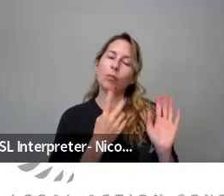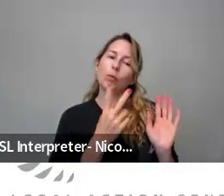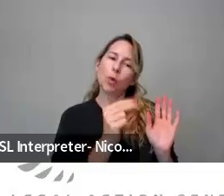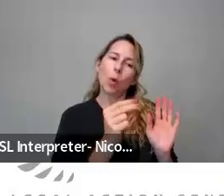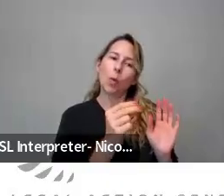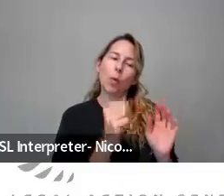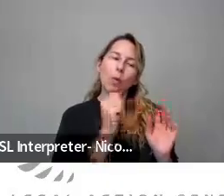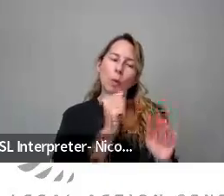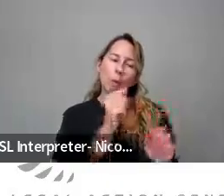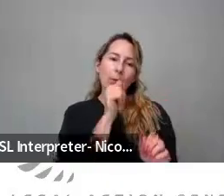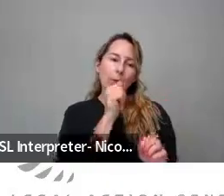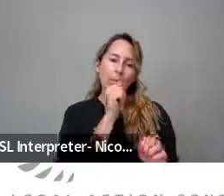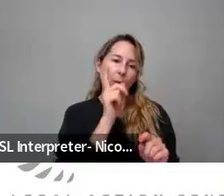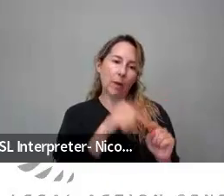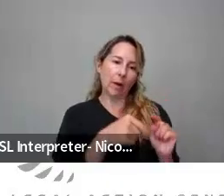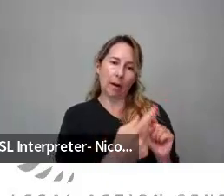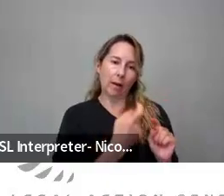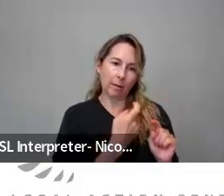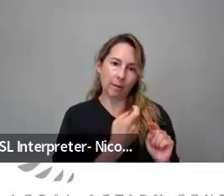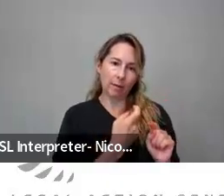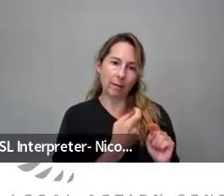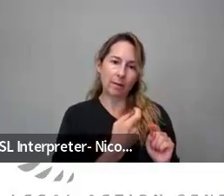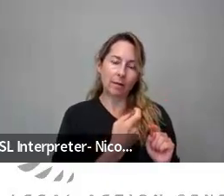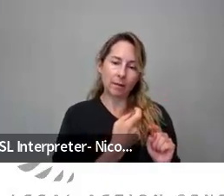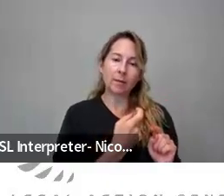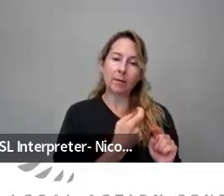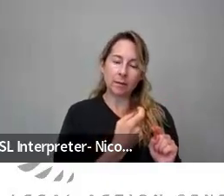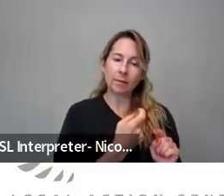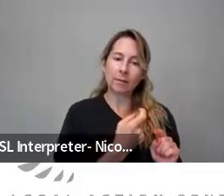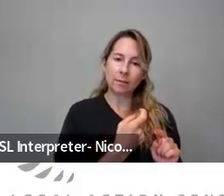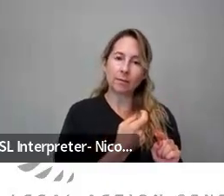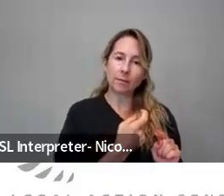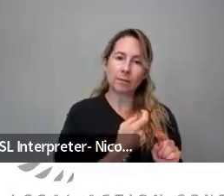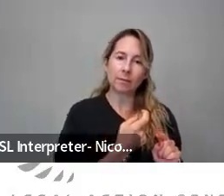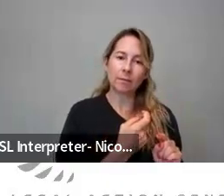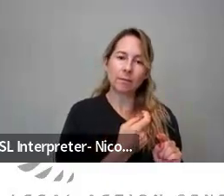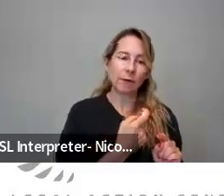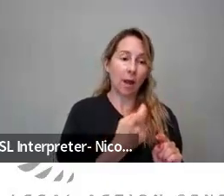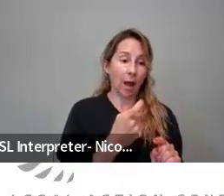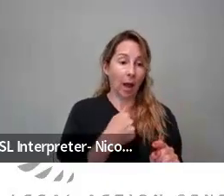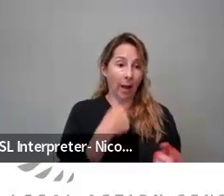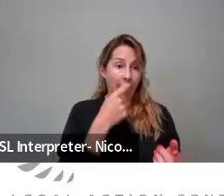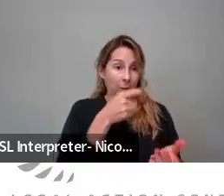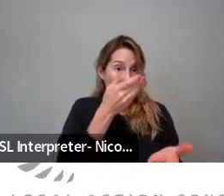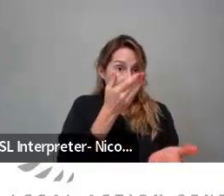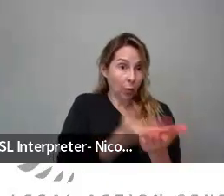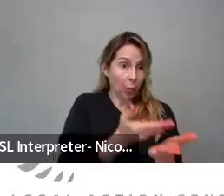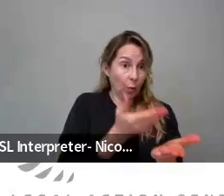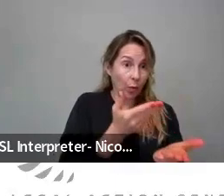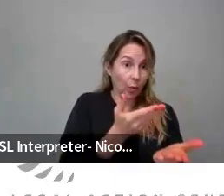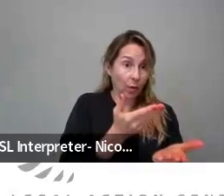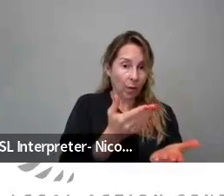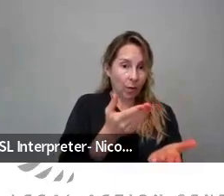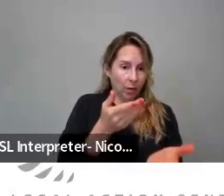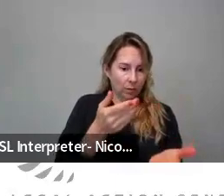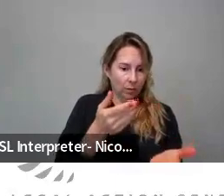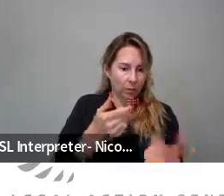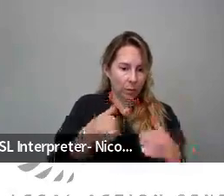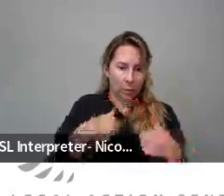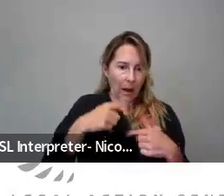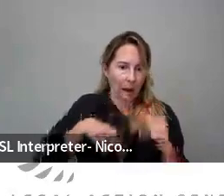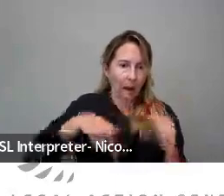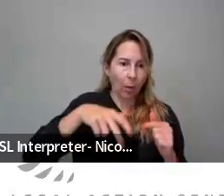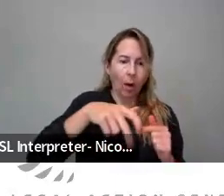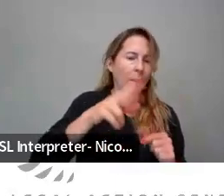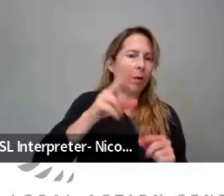intrusive. I should not be required to prove or demonstrate that I cannot walk.